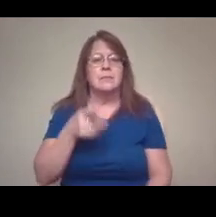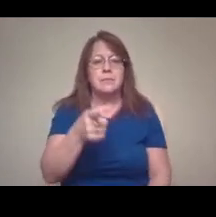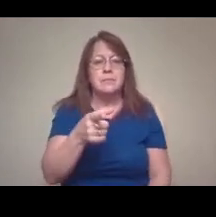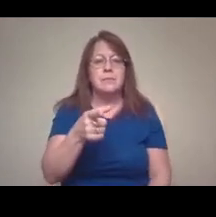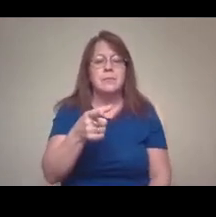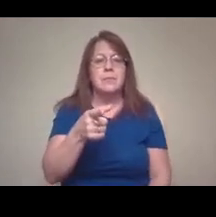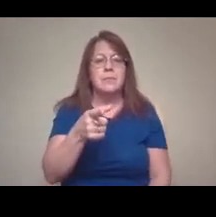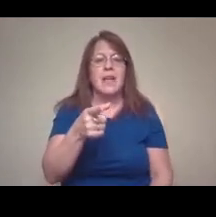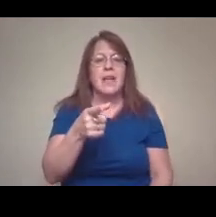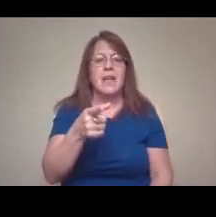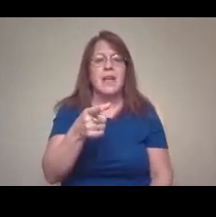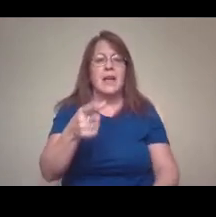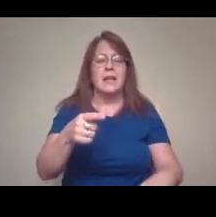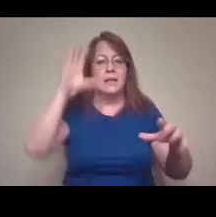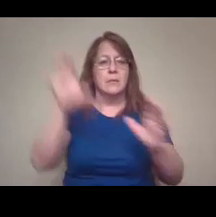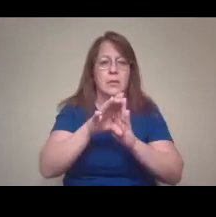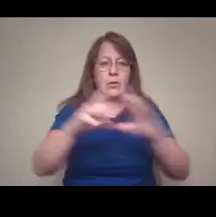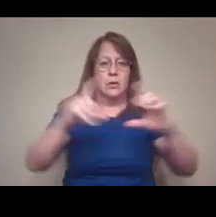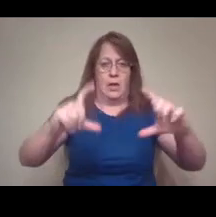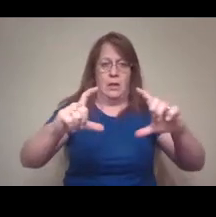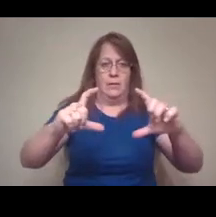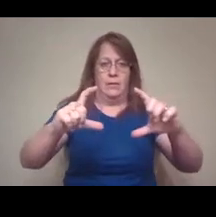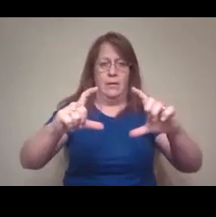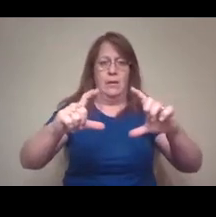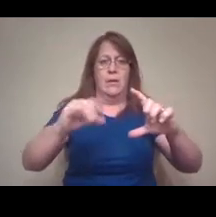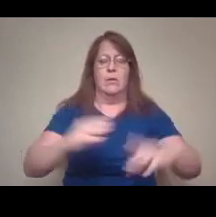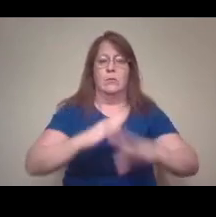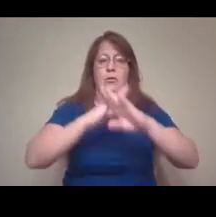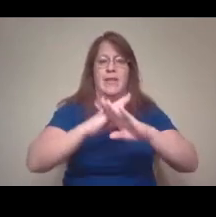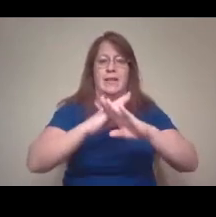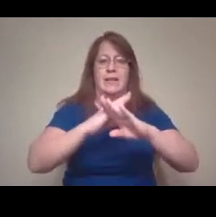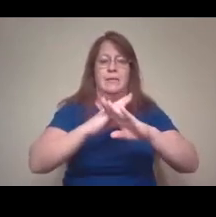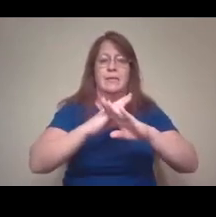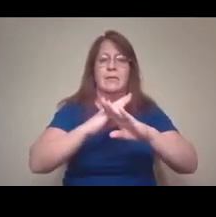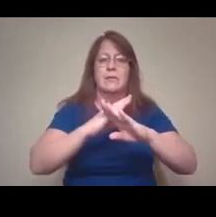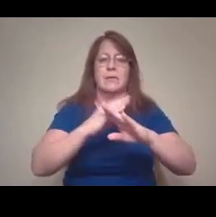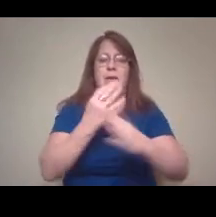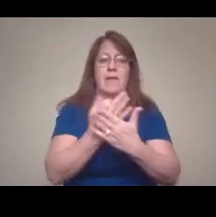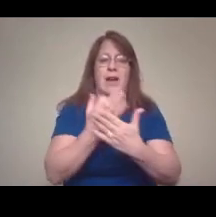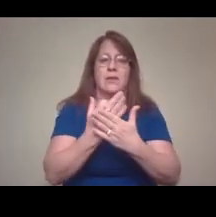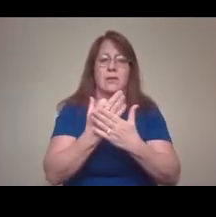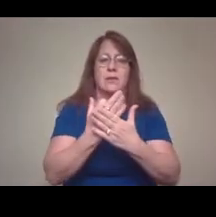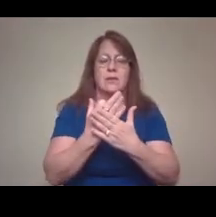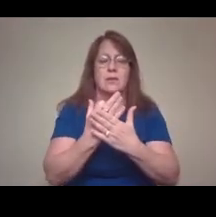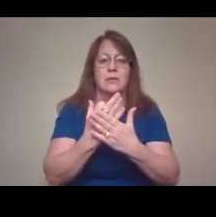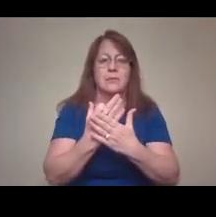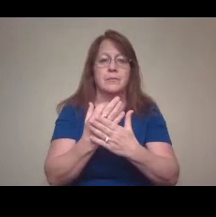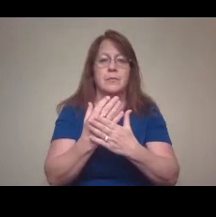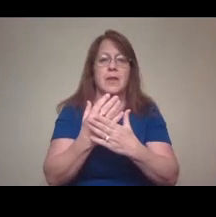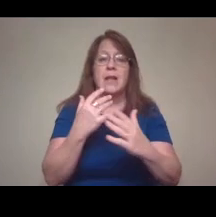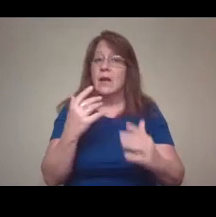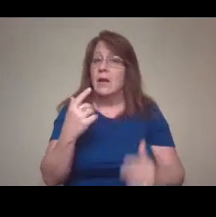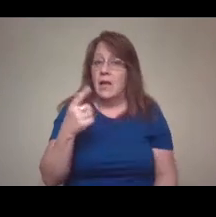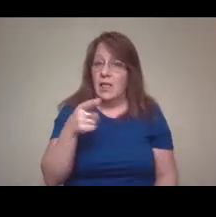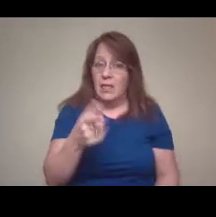factors are on the inner circle. Risk factors are the experiences that we have that may lead us to live lives that can have